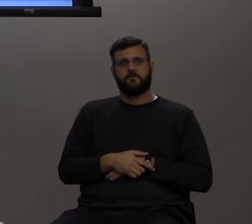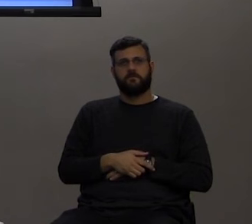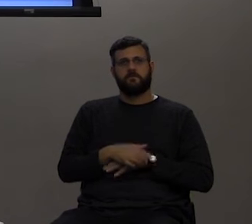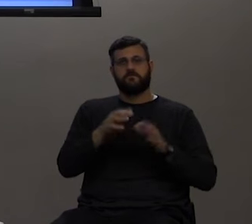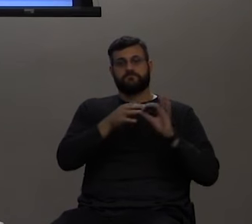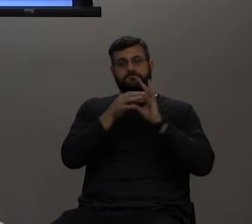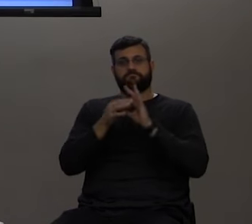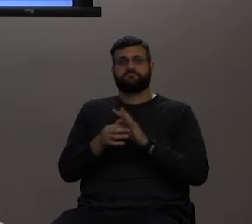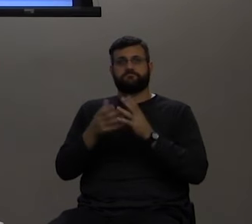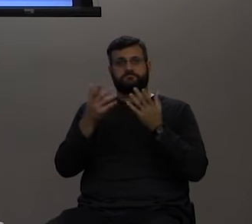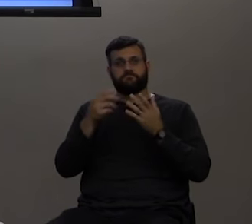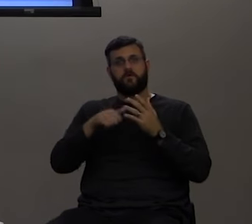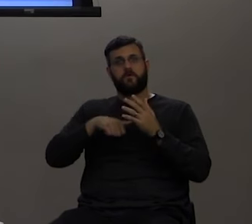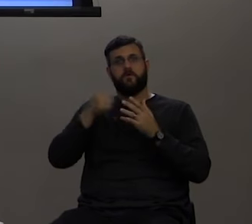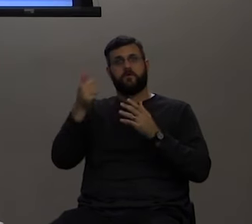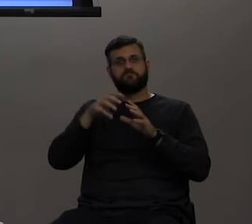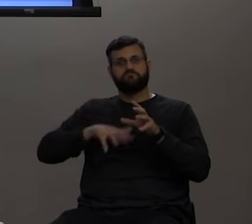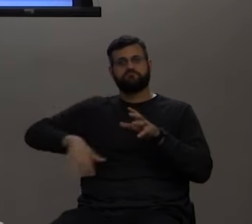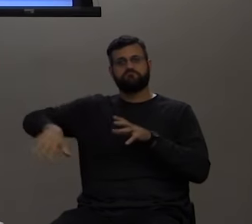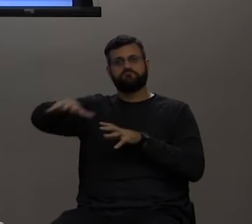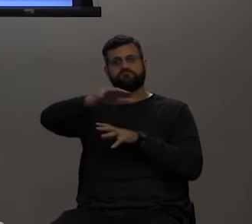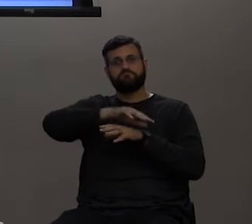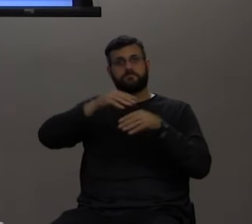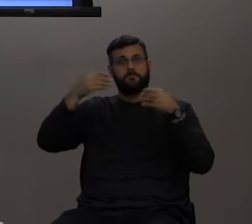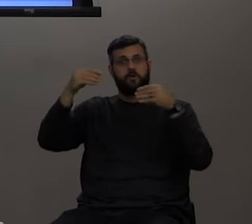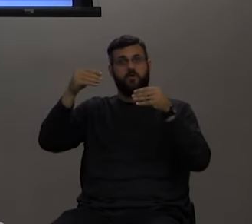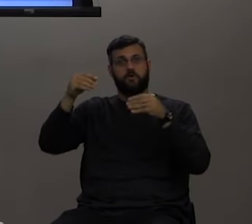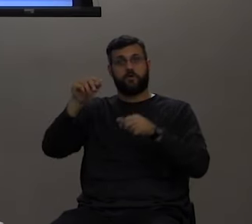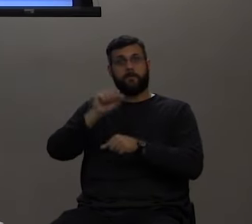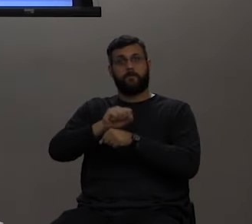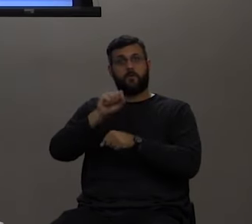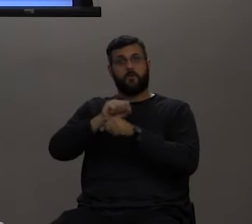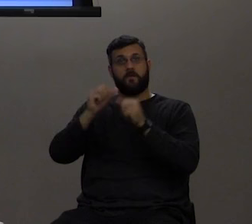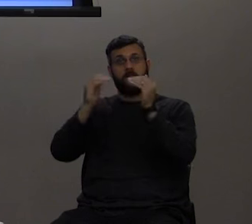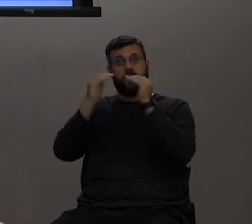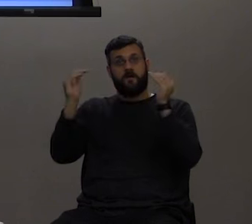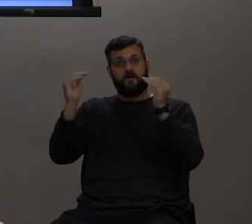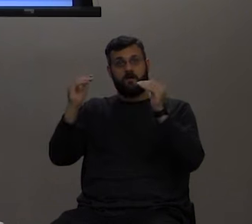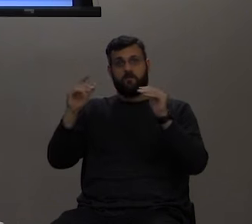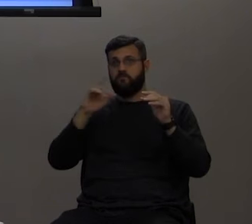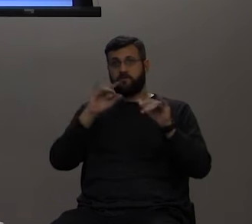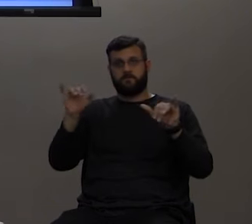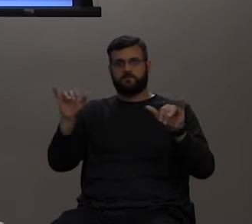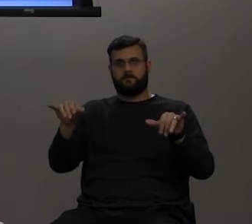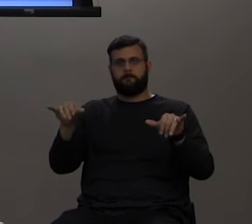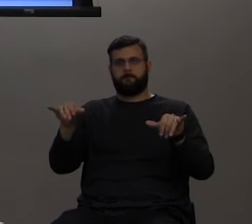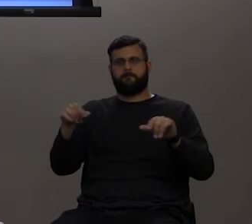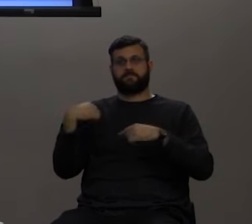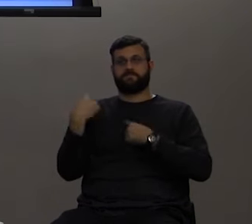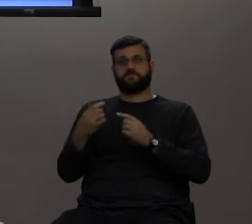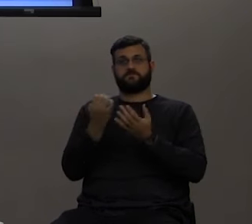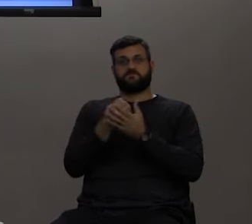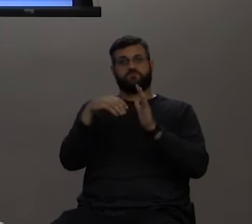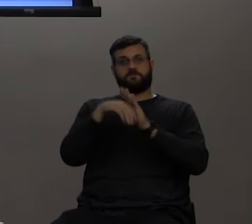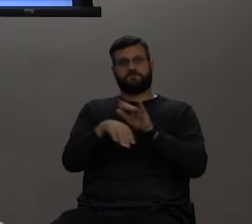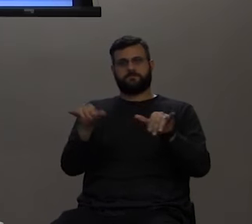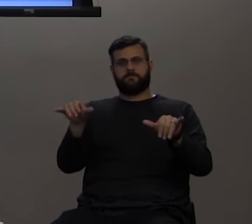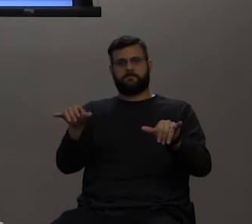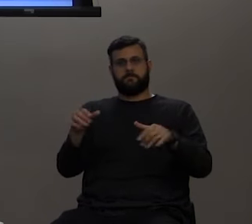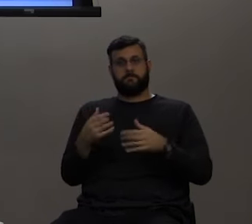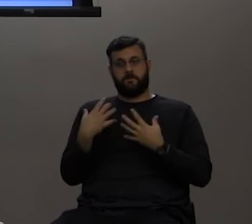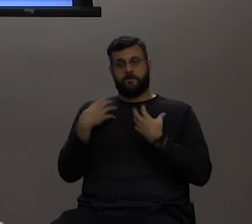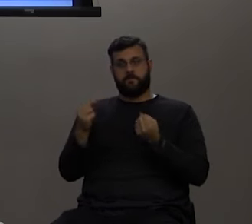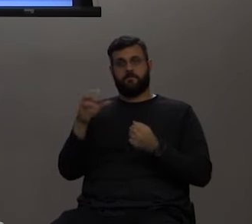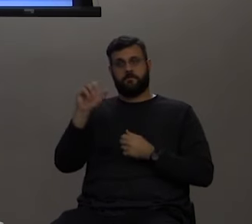In terms of the surrounding market, the employment levels have actually stabilized since the recession.